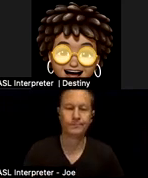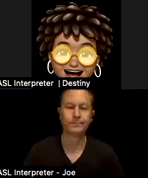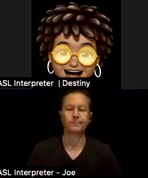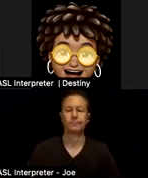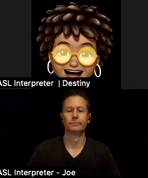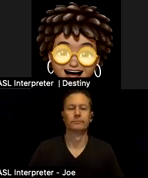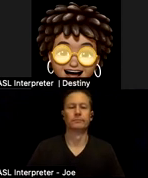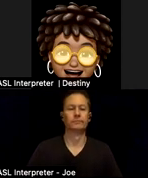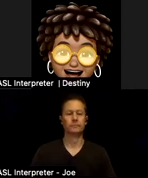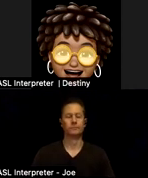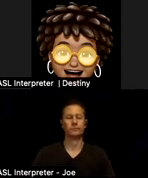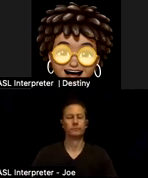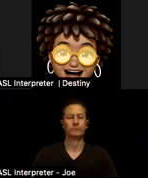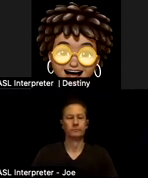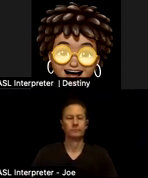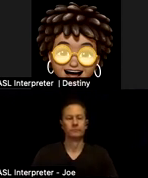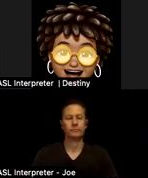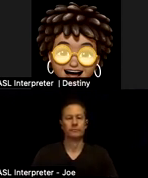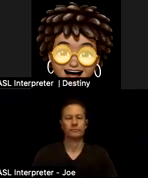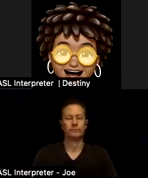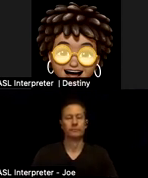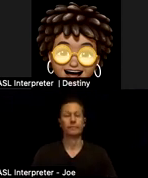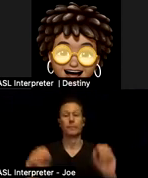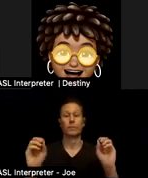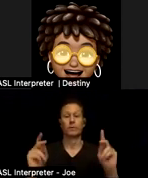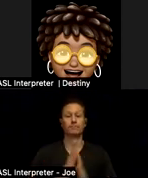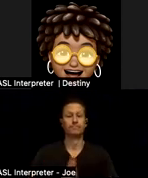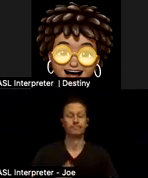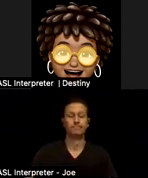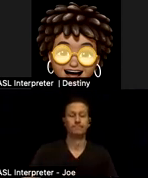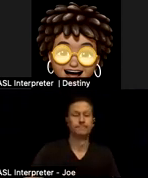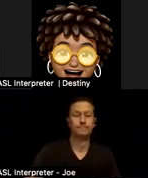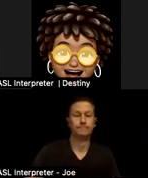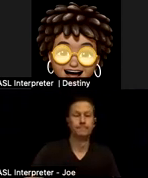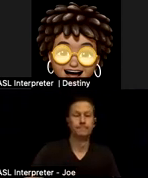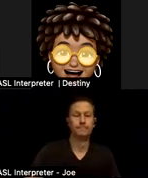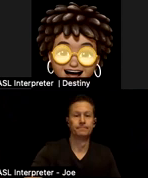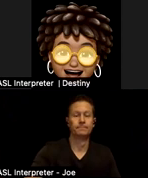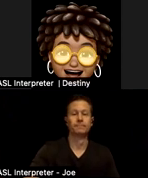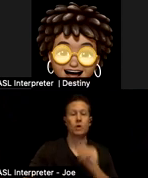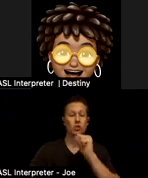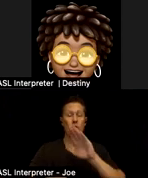So no and false. All righty. So not all houses